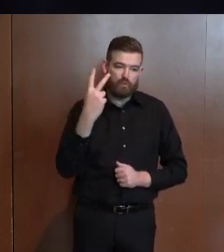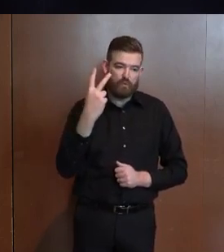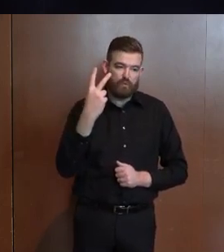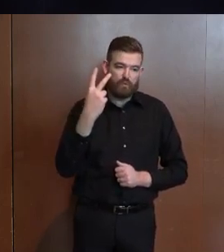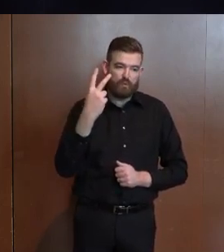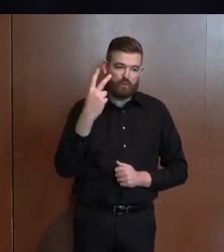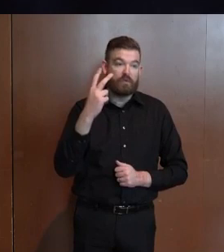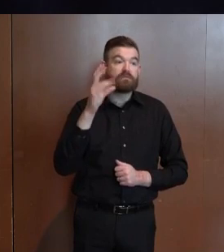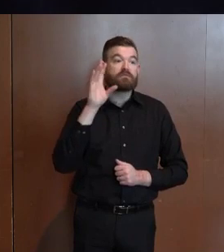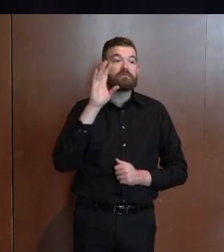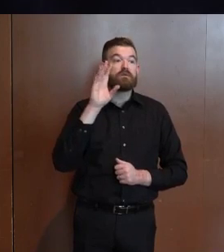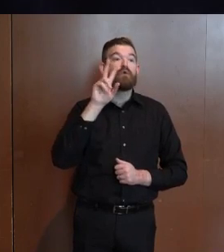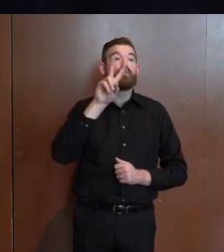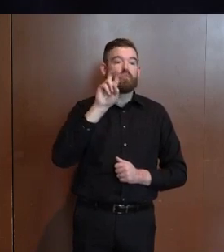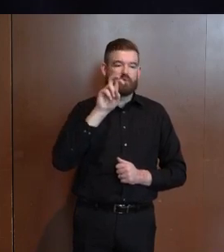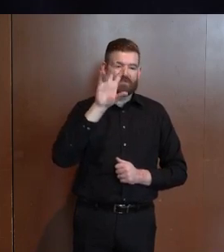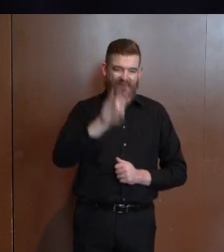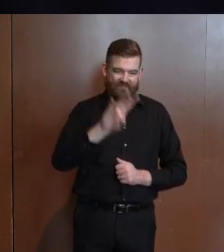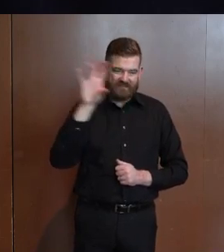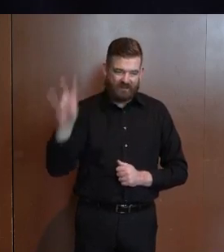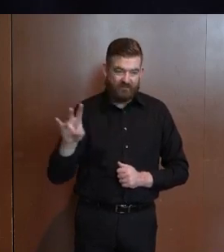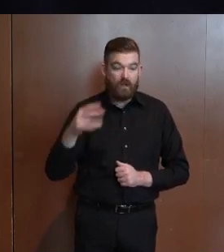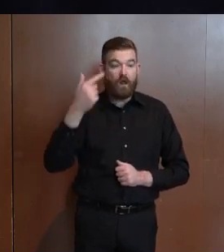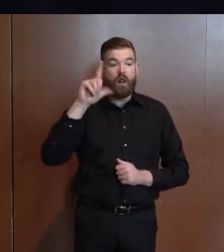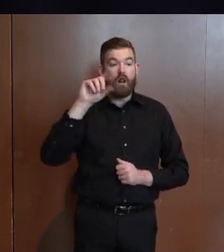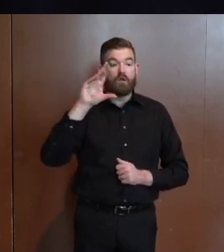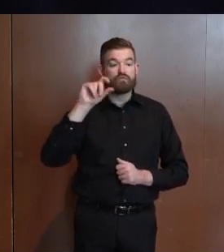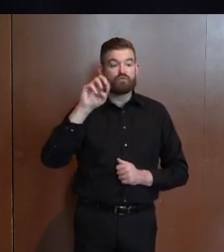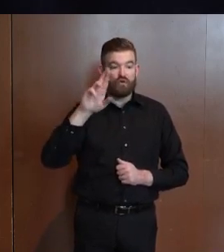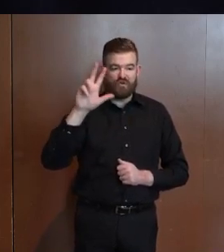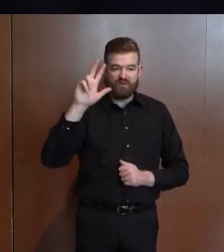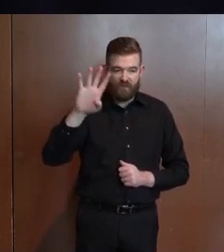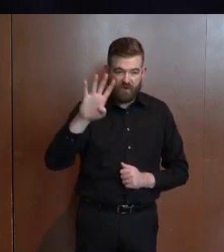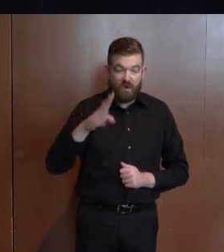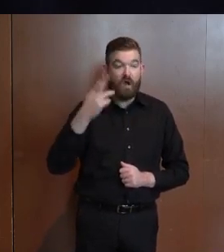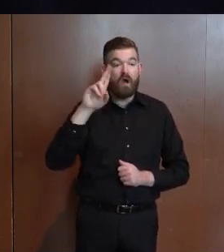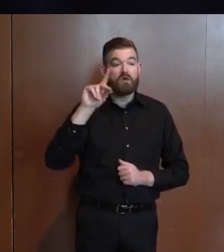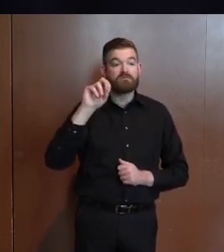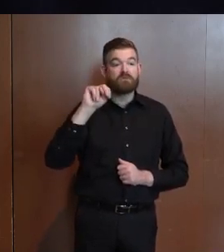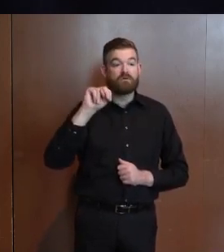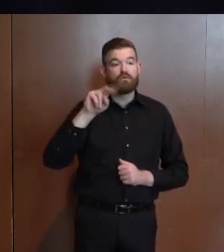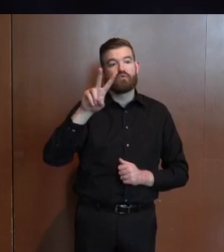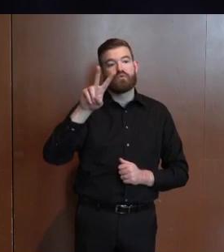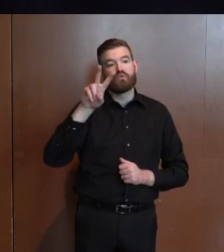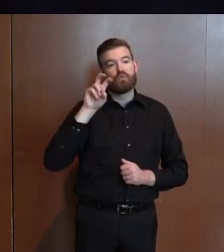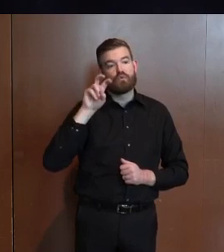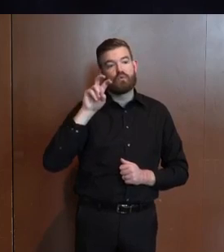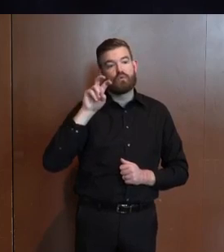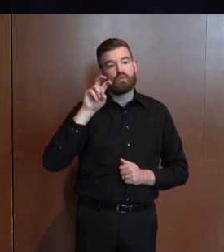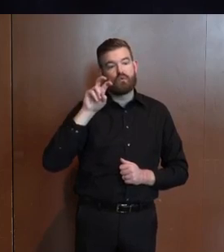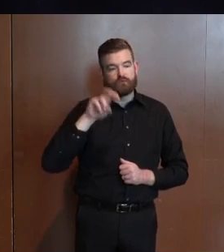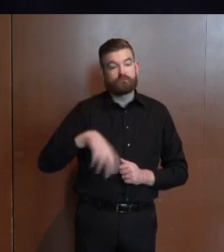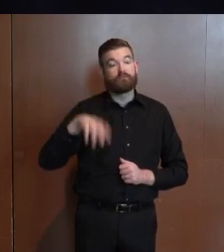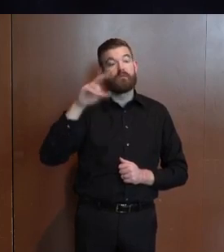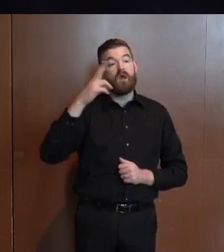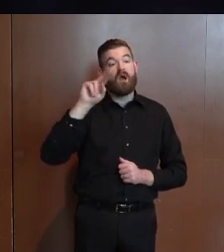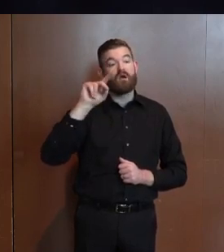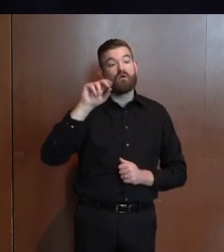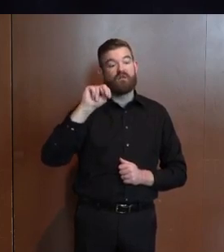277 in Essex, 34 in Gloucester, 200 in Hudson, 15 in